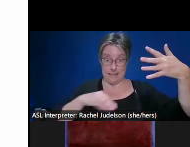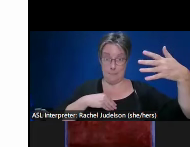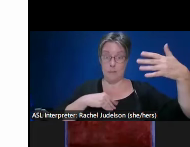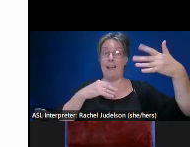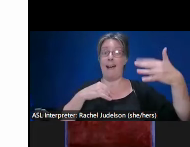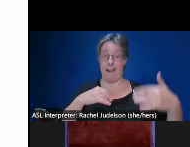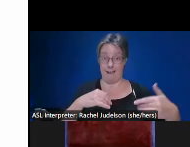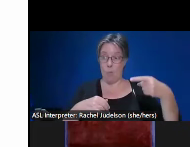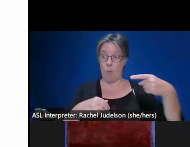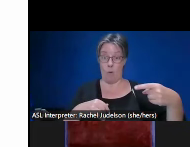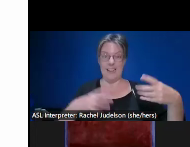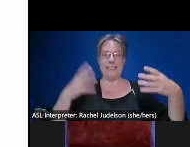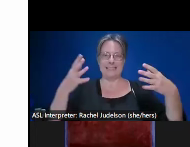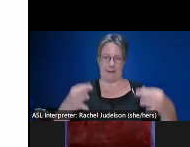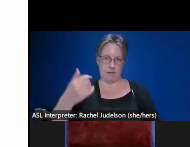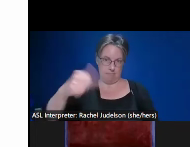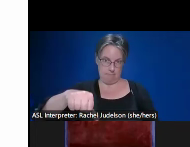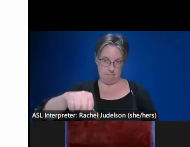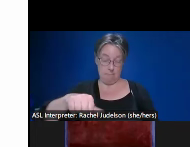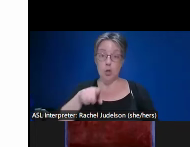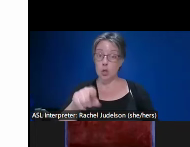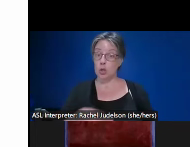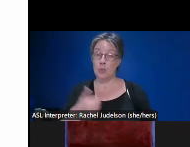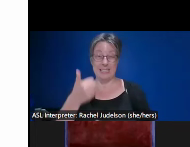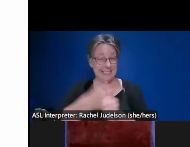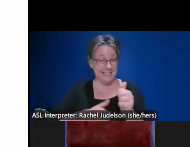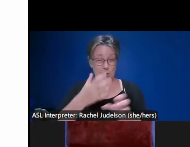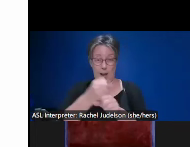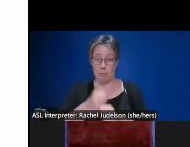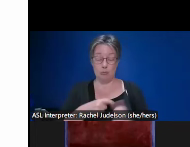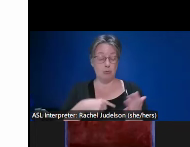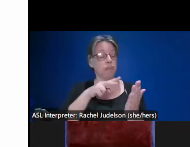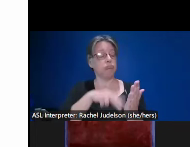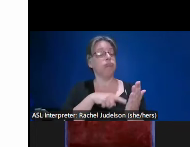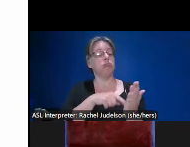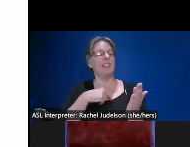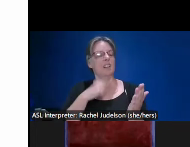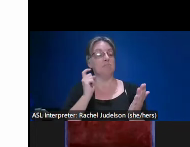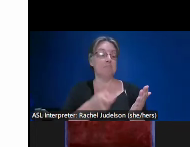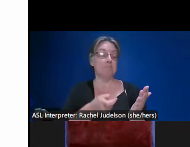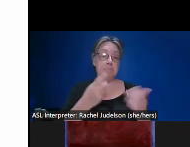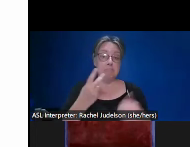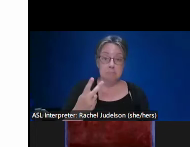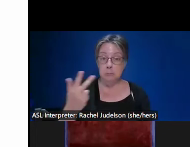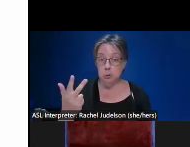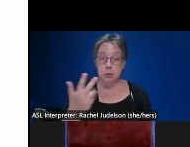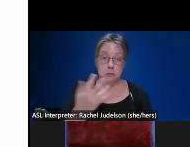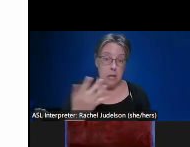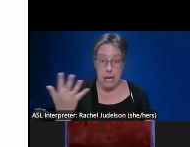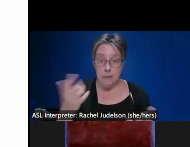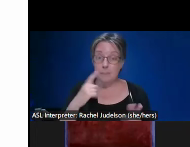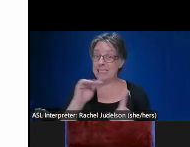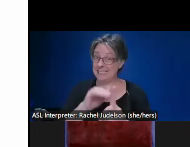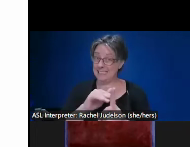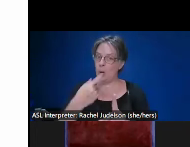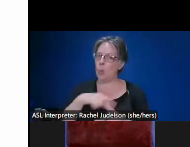your abstract somewhere in that range. So again, just a reminder, we're a big